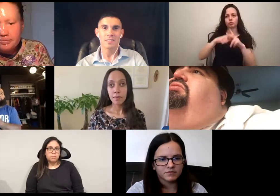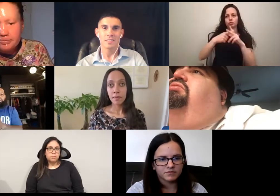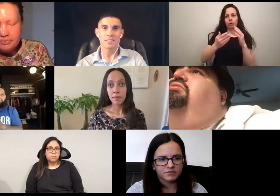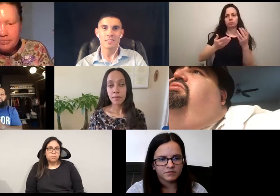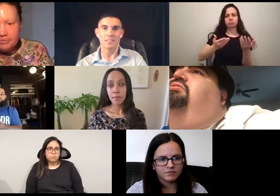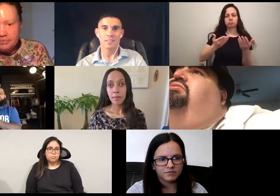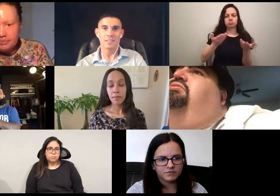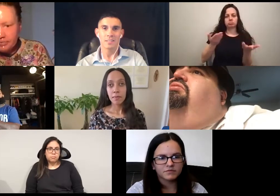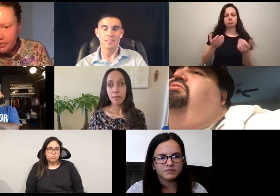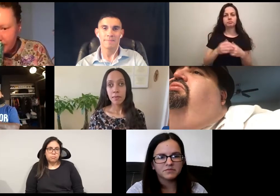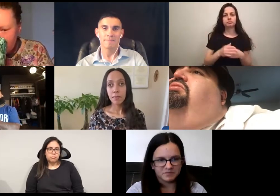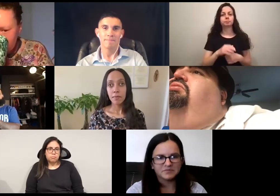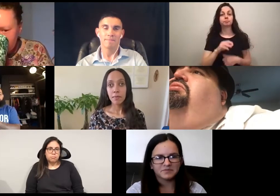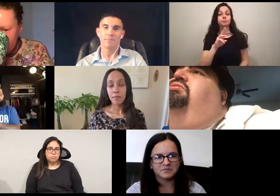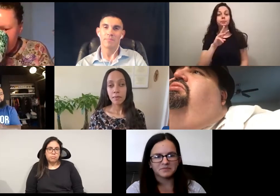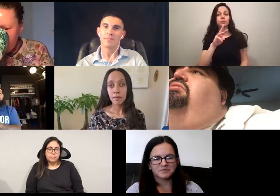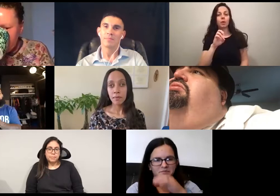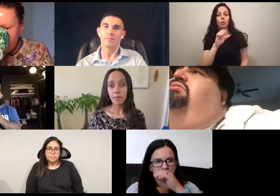This is Wesley speaking.